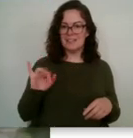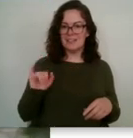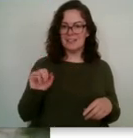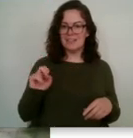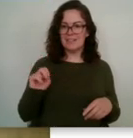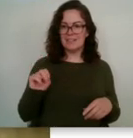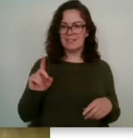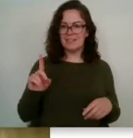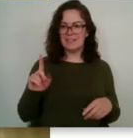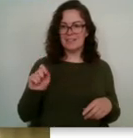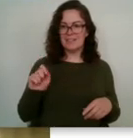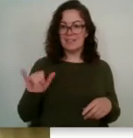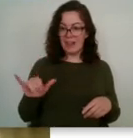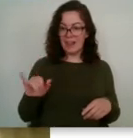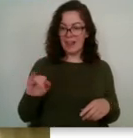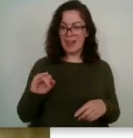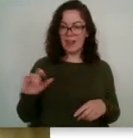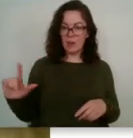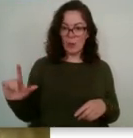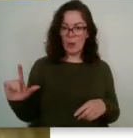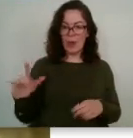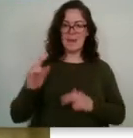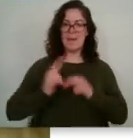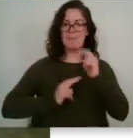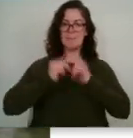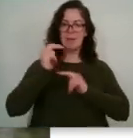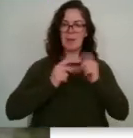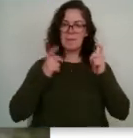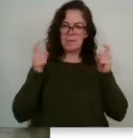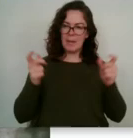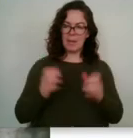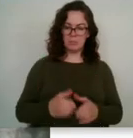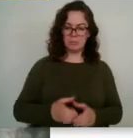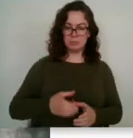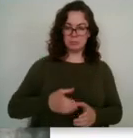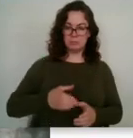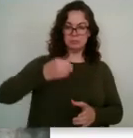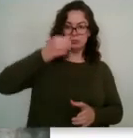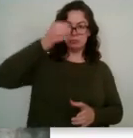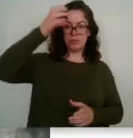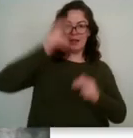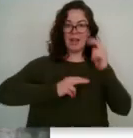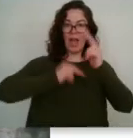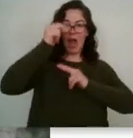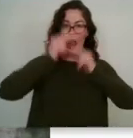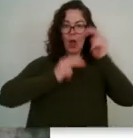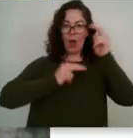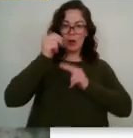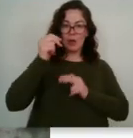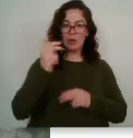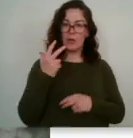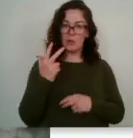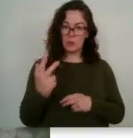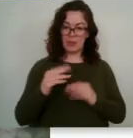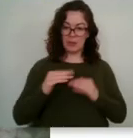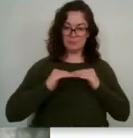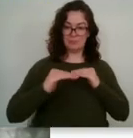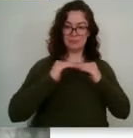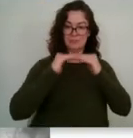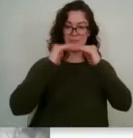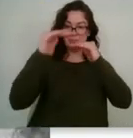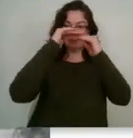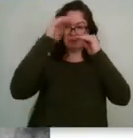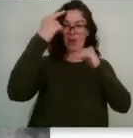brick tower just for his 34 goats. So I bet that's pretty interesting to see. I bet people drive to Findlay just to see